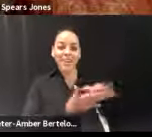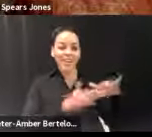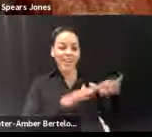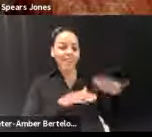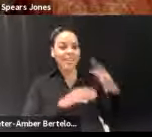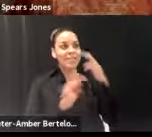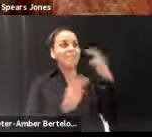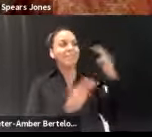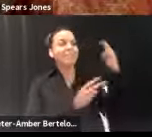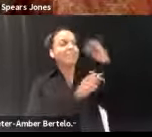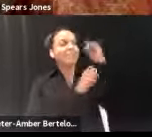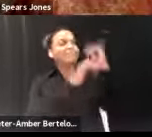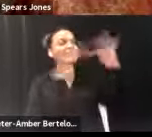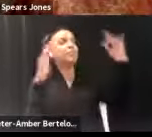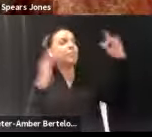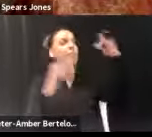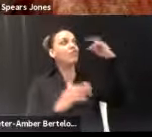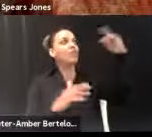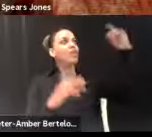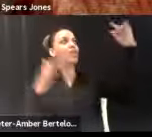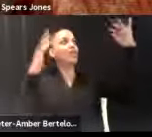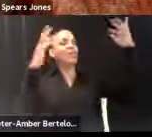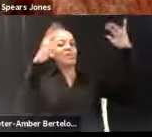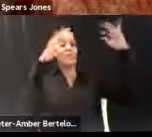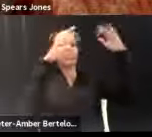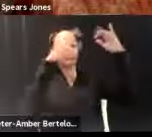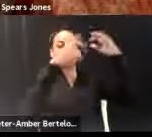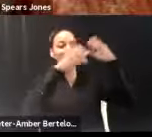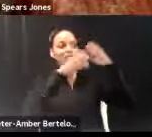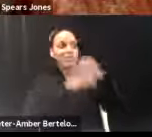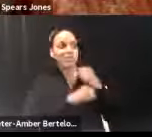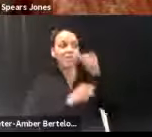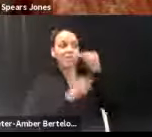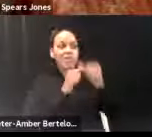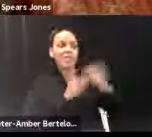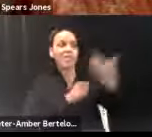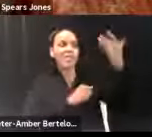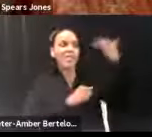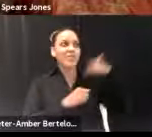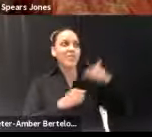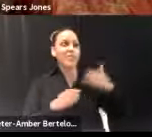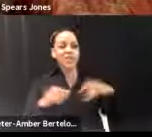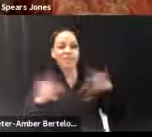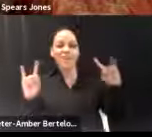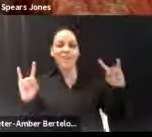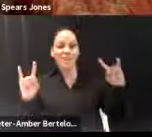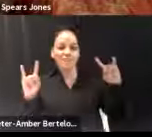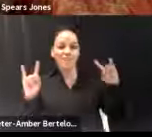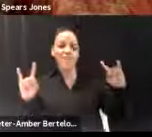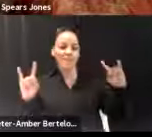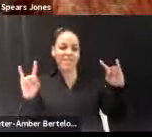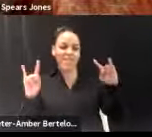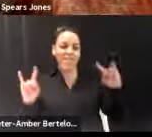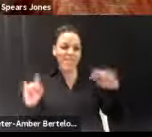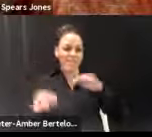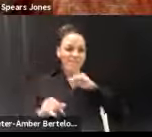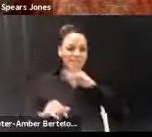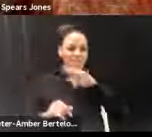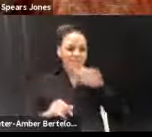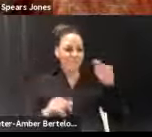Memories of dreams dulled in punk and rock clubs, filthy bathrooms. How much of what